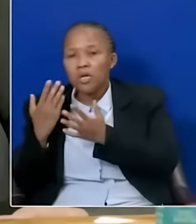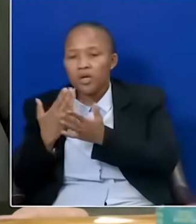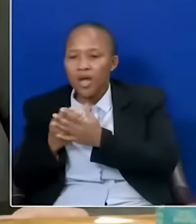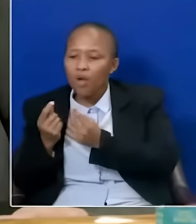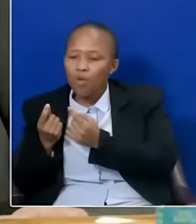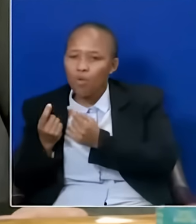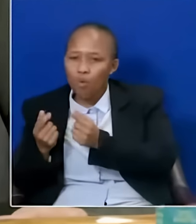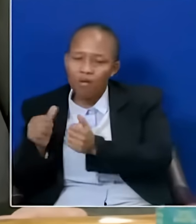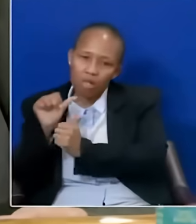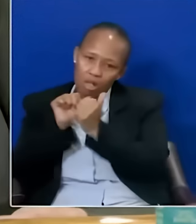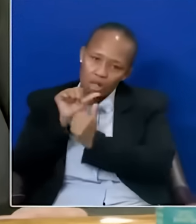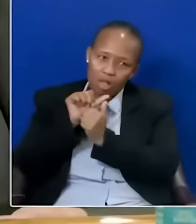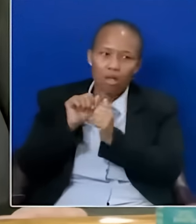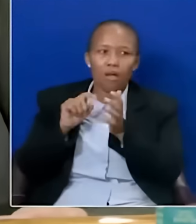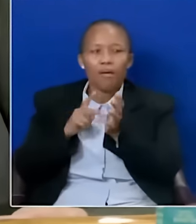the Annexure bundle.